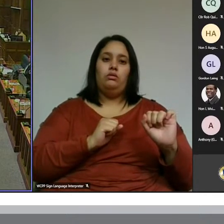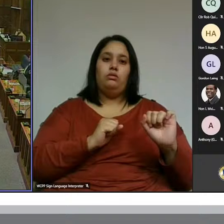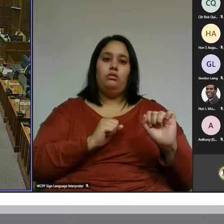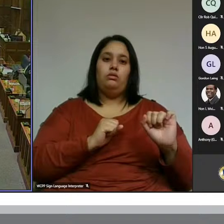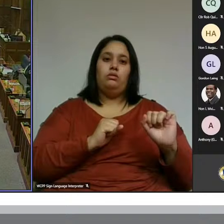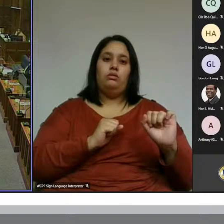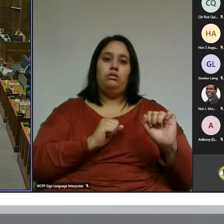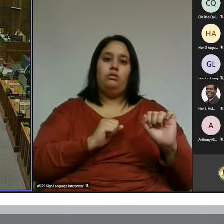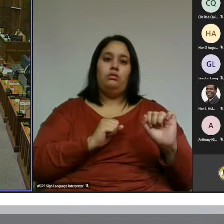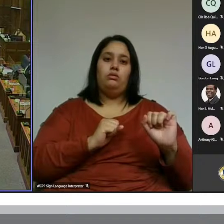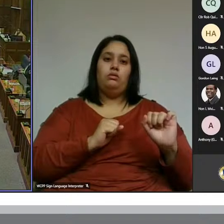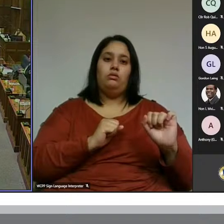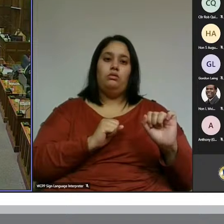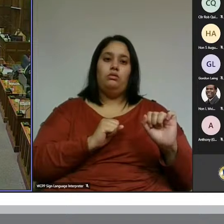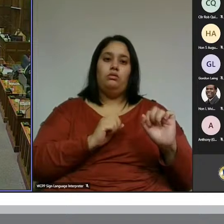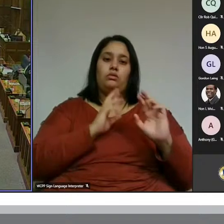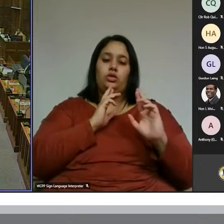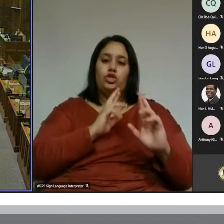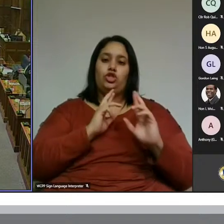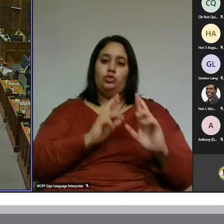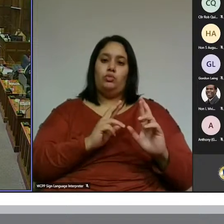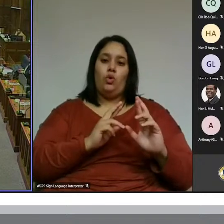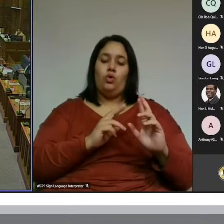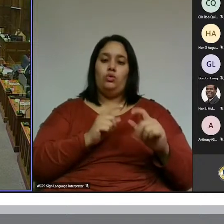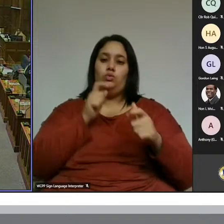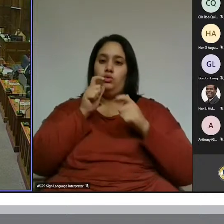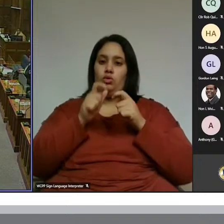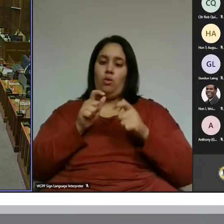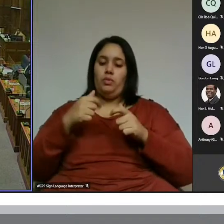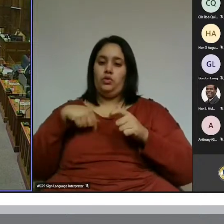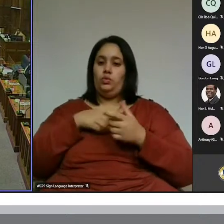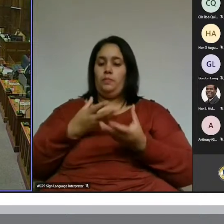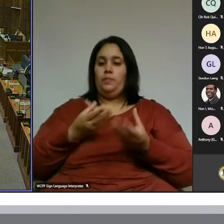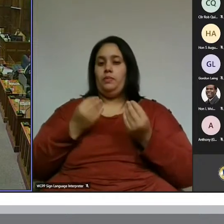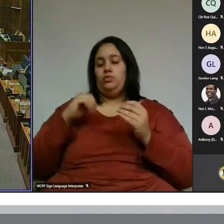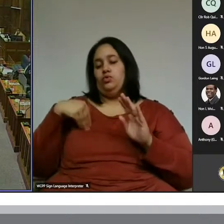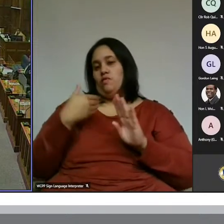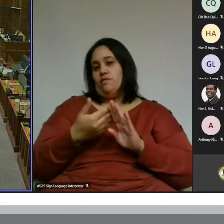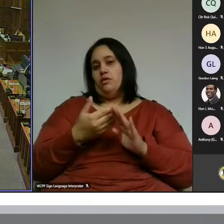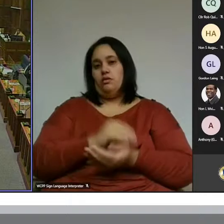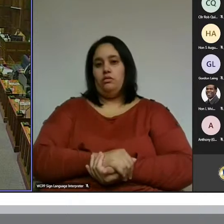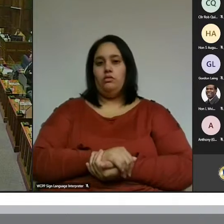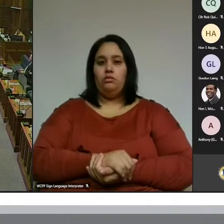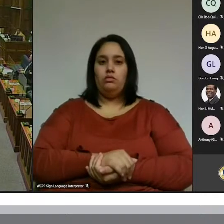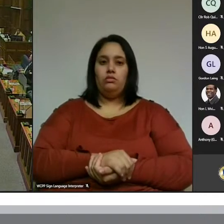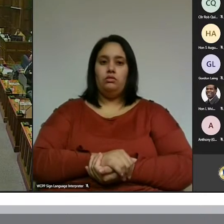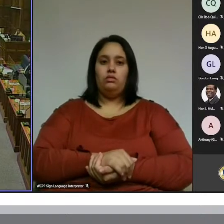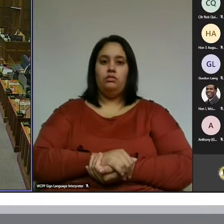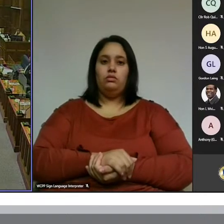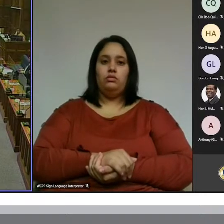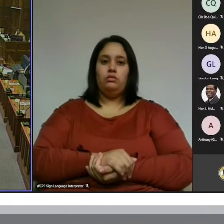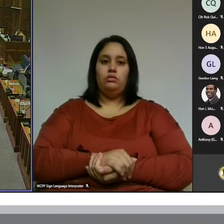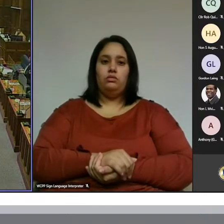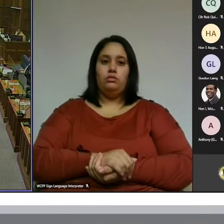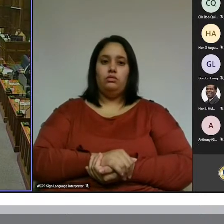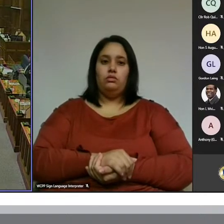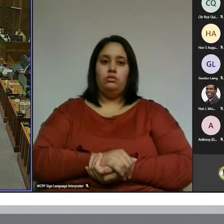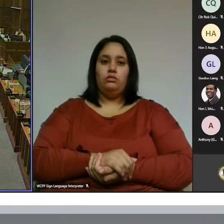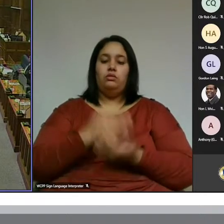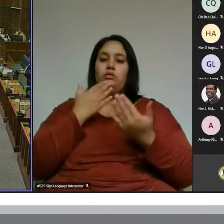do a final response to the inputs that we've received so far. Thank you. Thank you, Chair. Thanks again